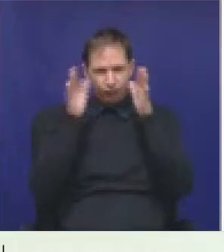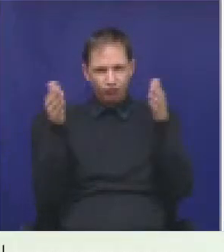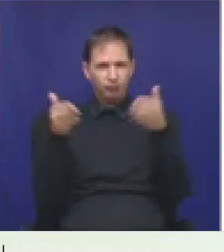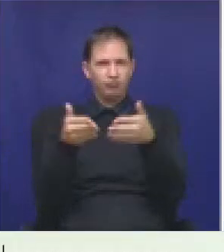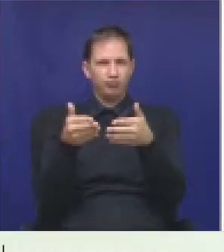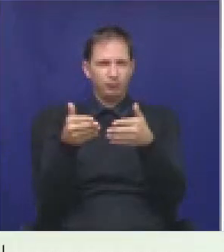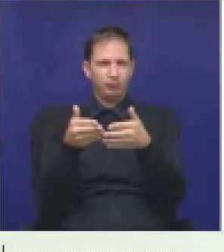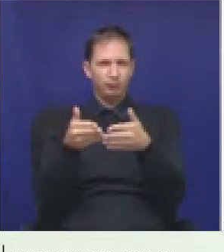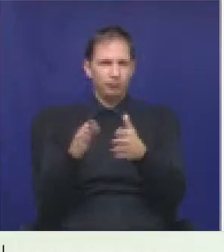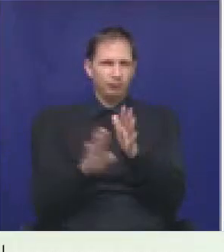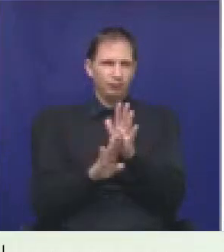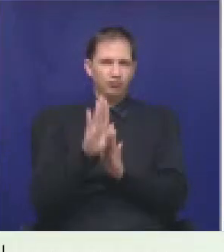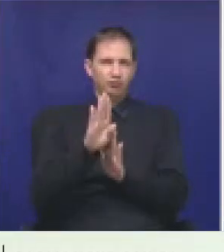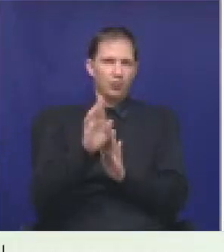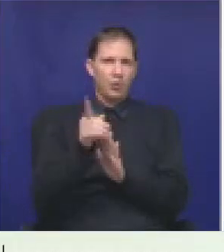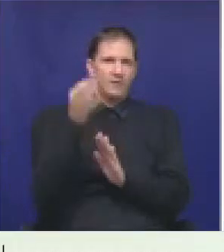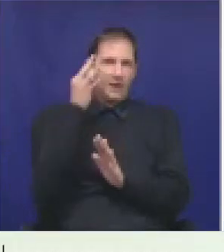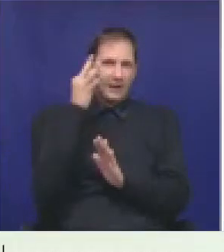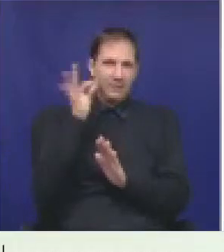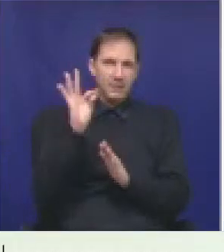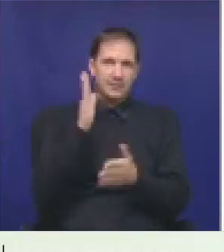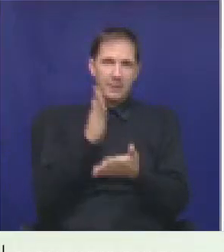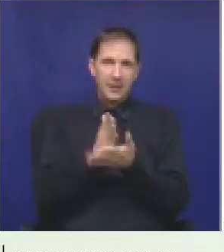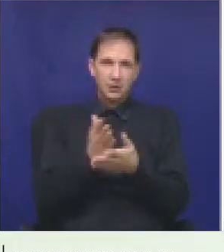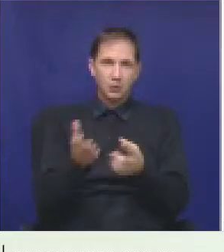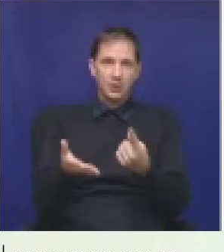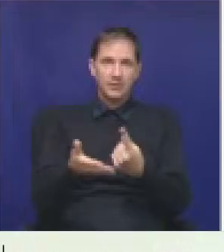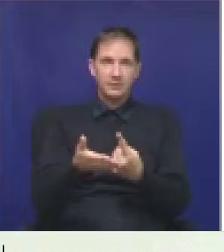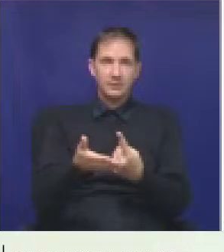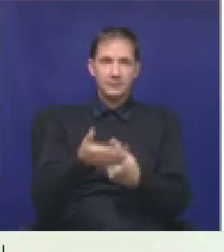of government to ensure intended outcomes and impact.